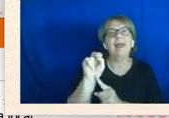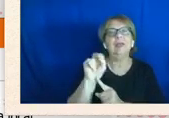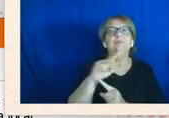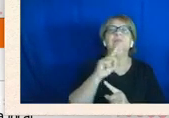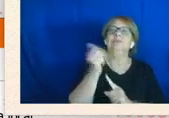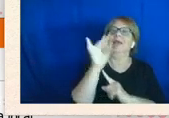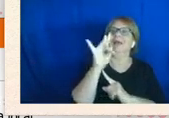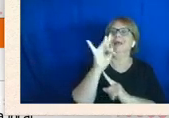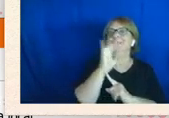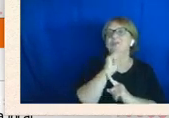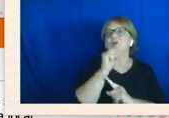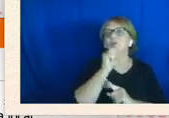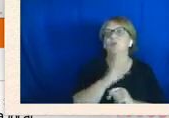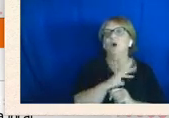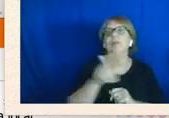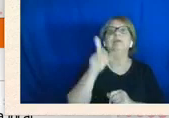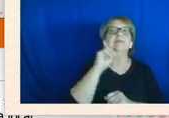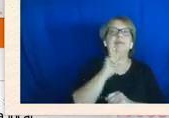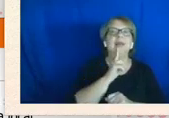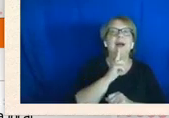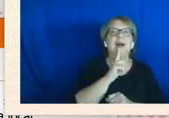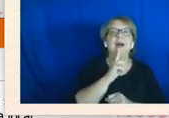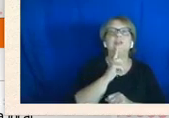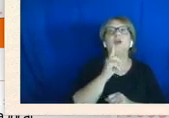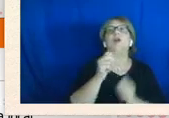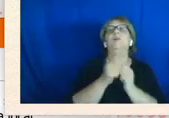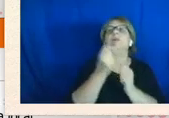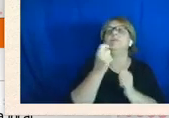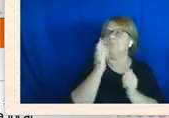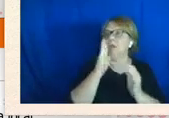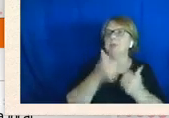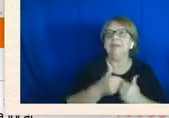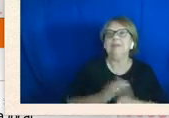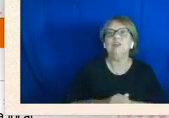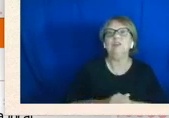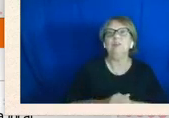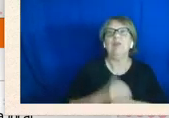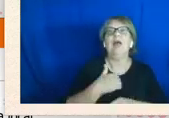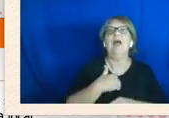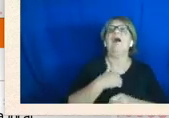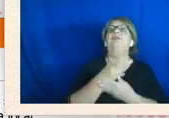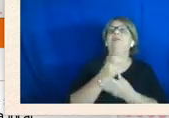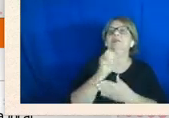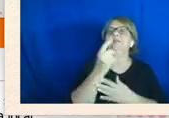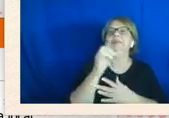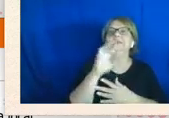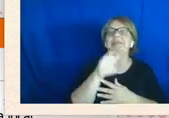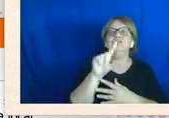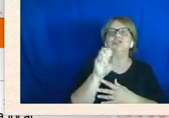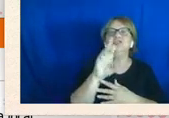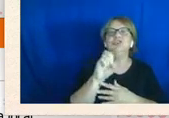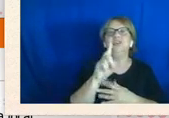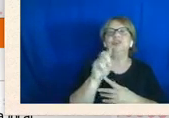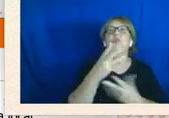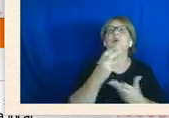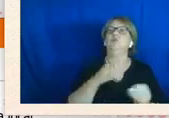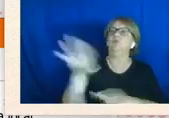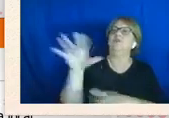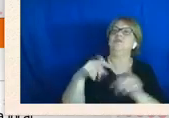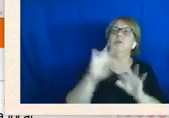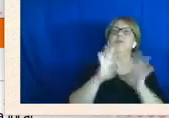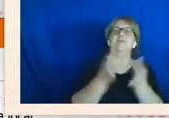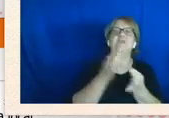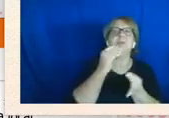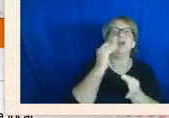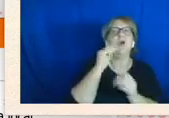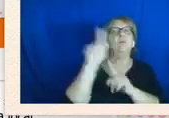woman who is deaf with mild autism and has a seizure disorder. And she wants to move out of the family home and attend the local community